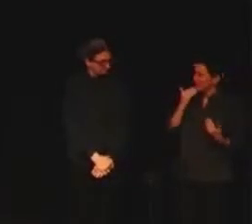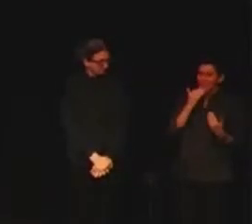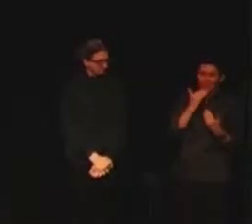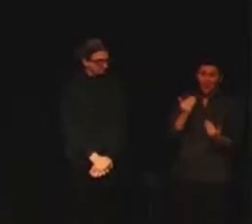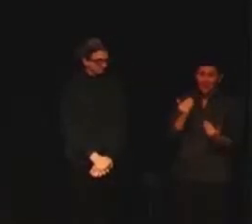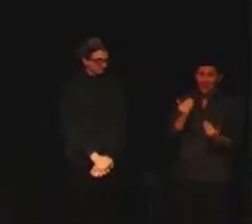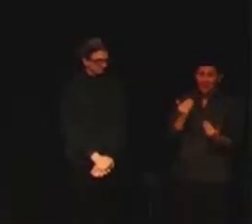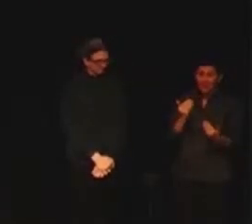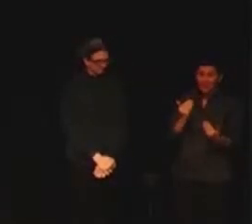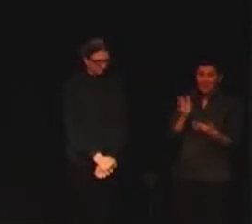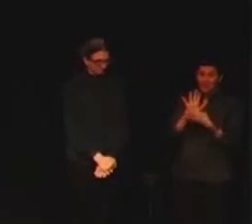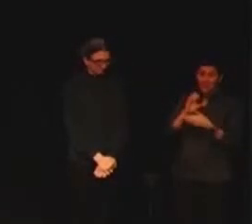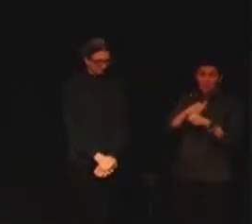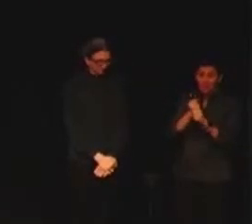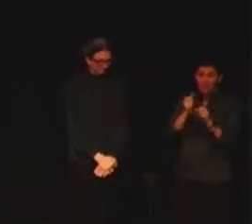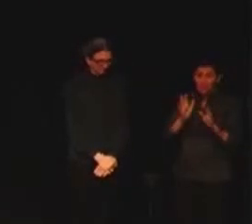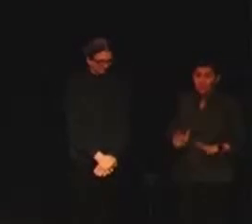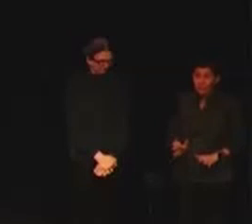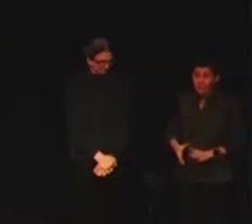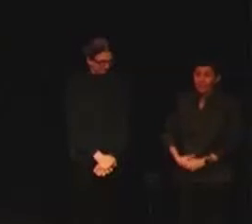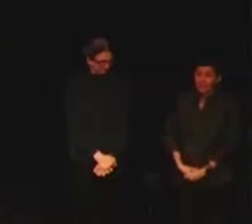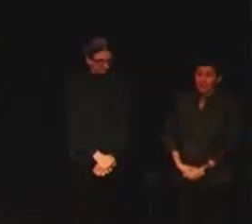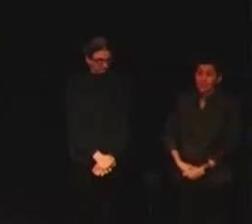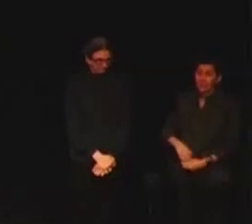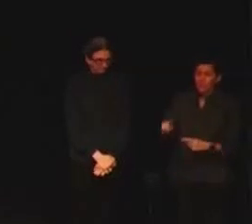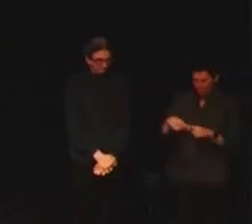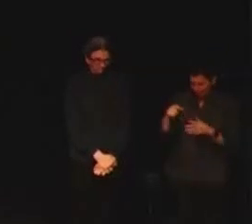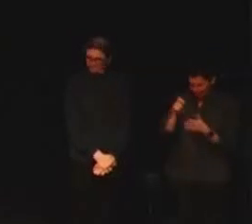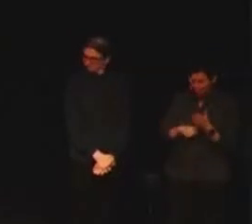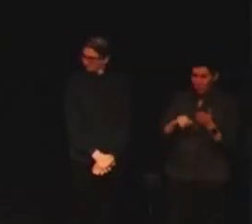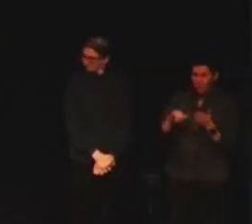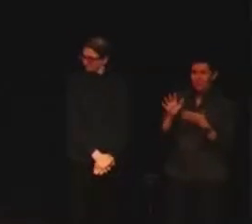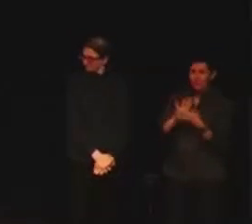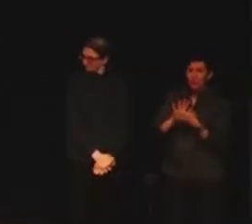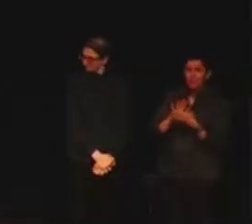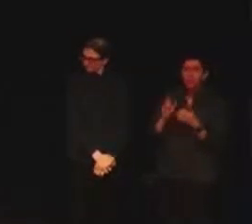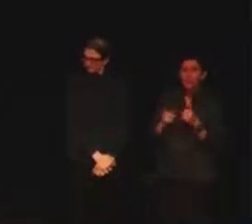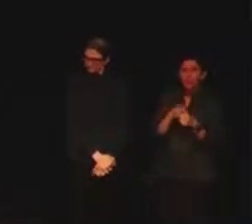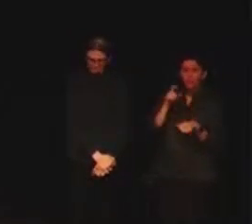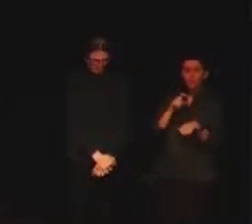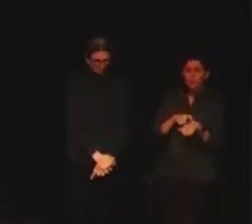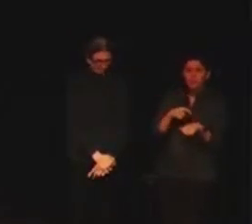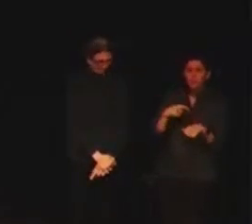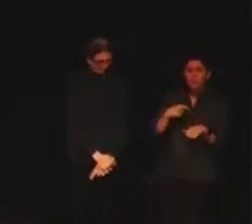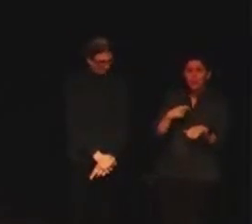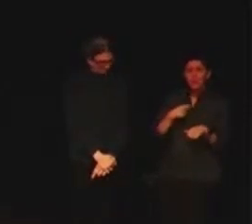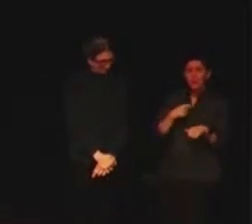all to the filmmakers. When writing it, I guess the first time I went through it, I